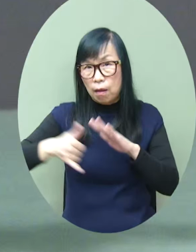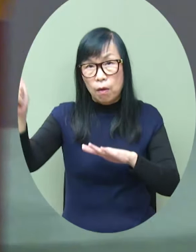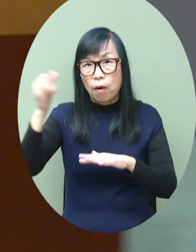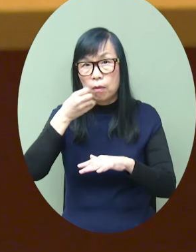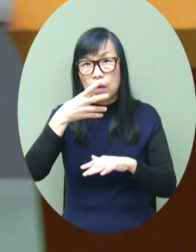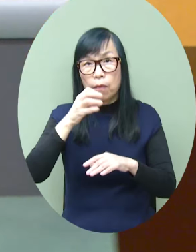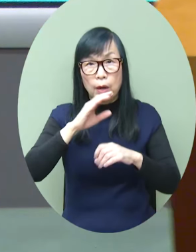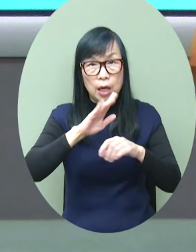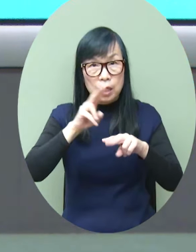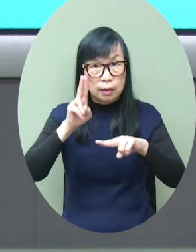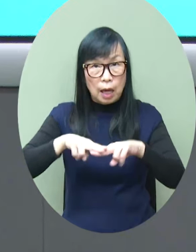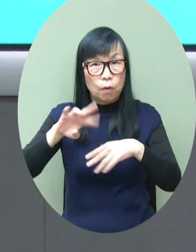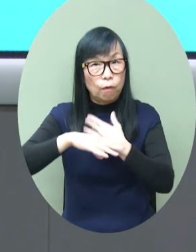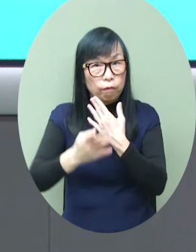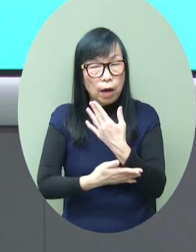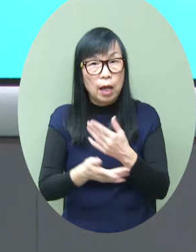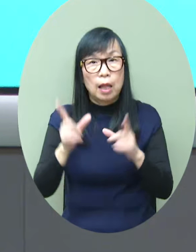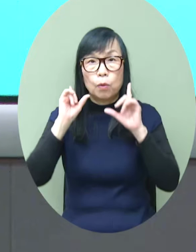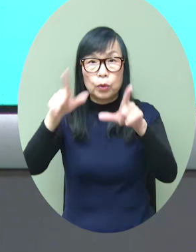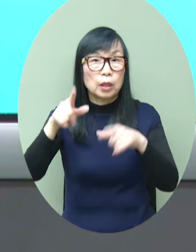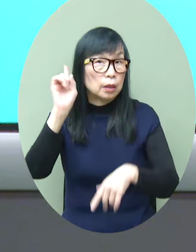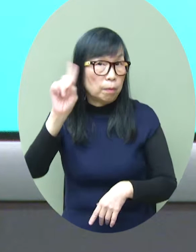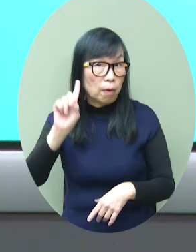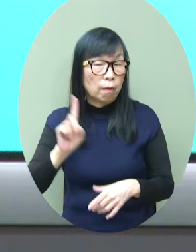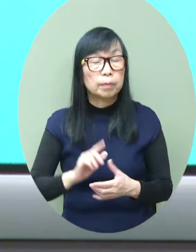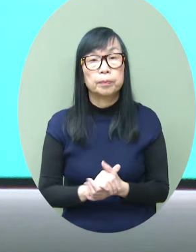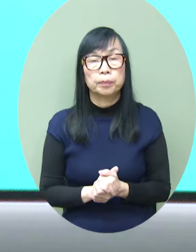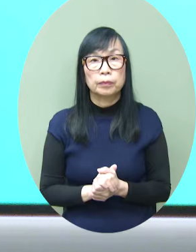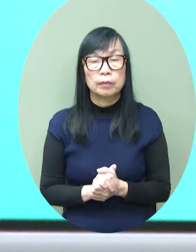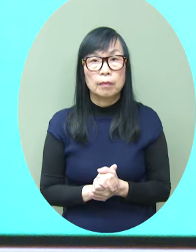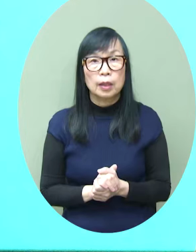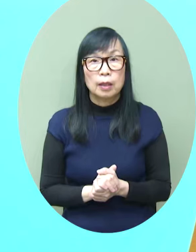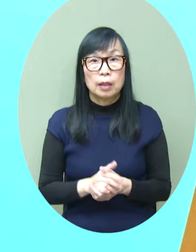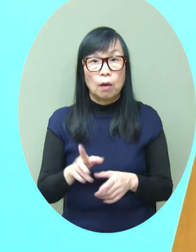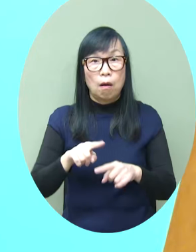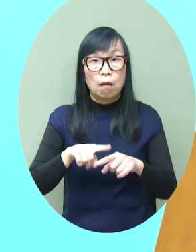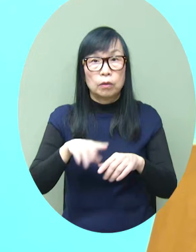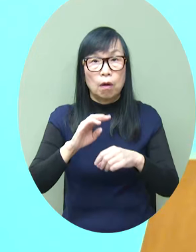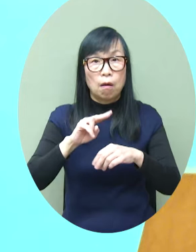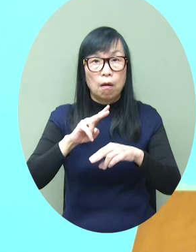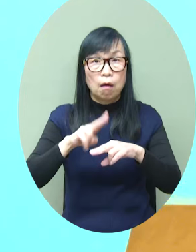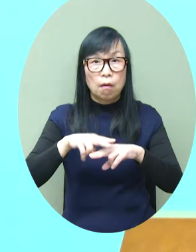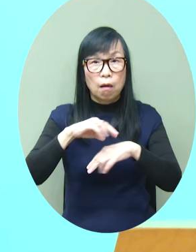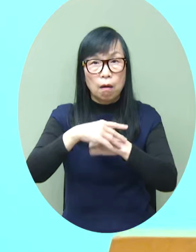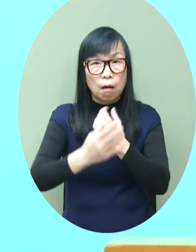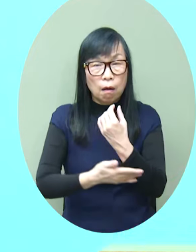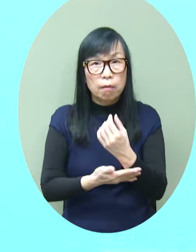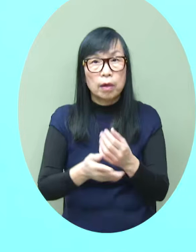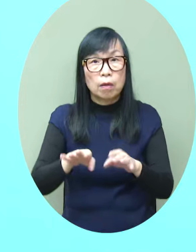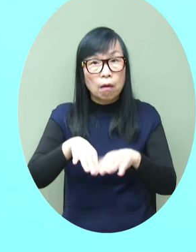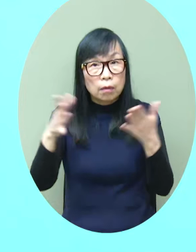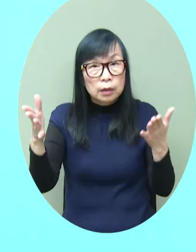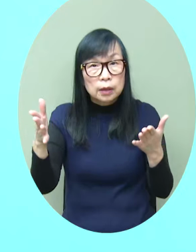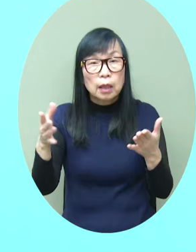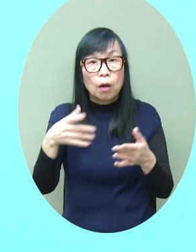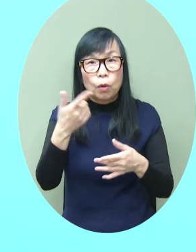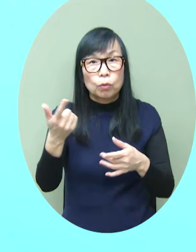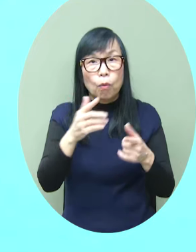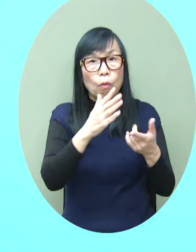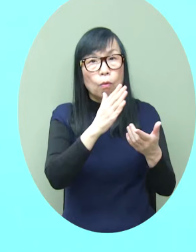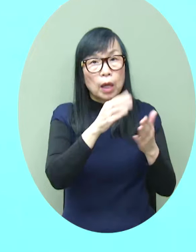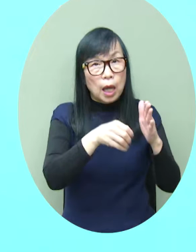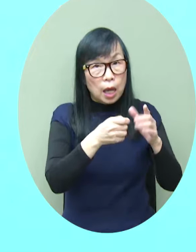since the enactment of the National Security Law, different associations and various individuals